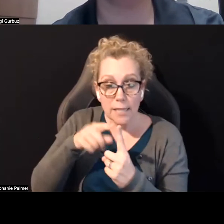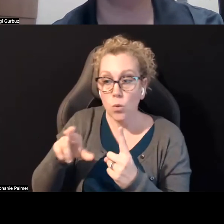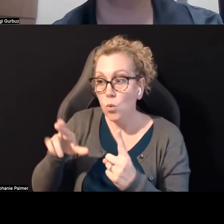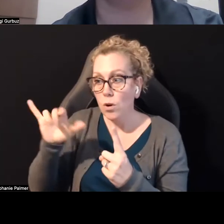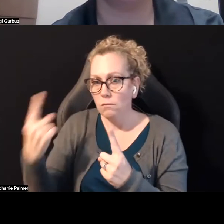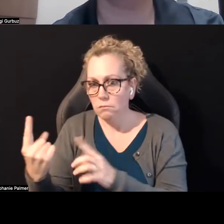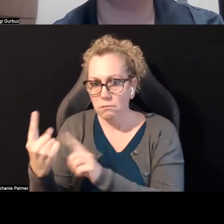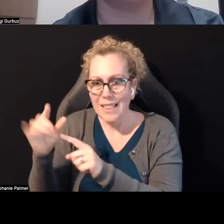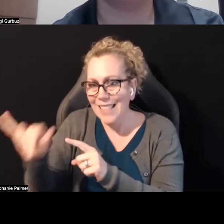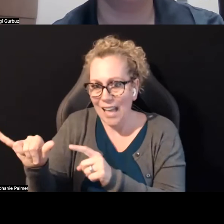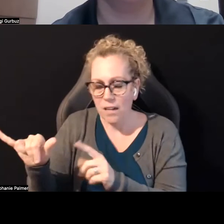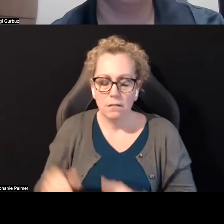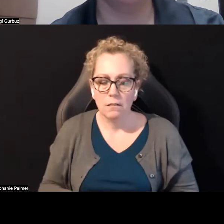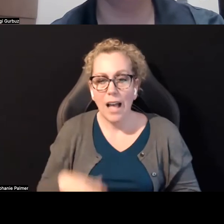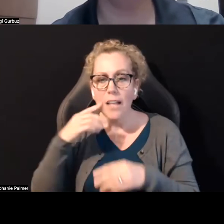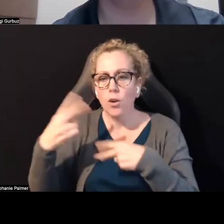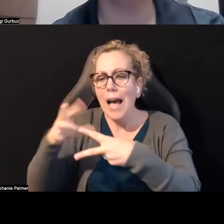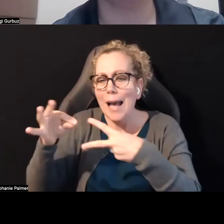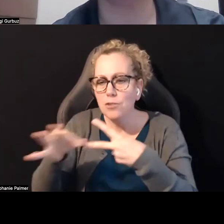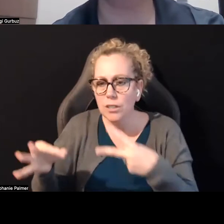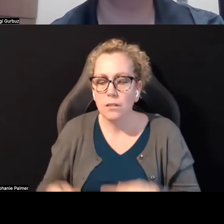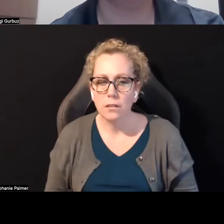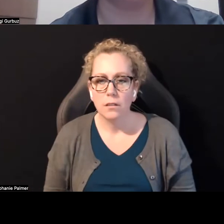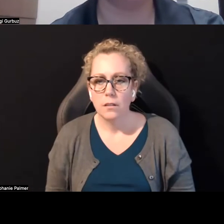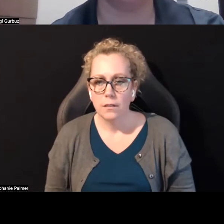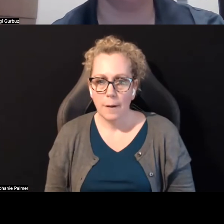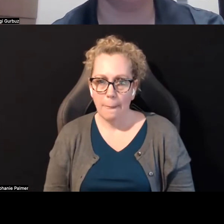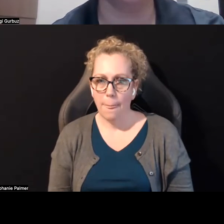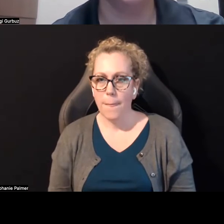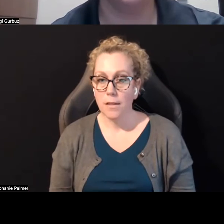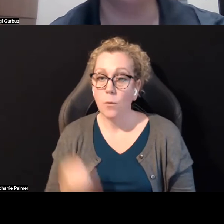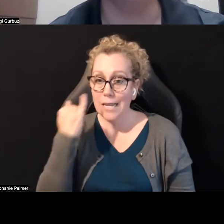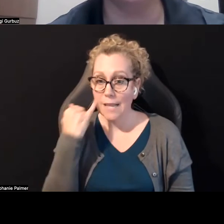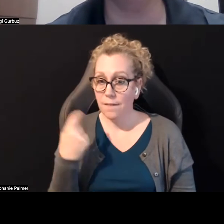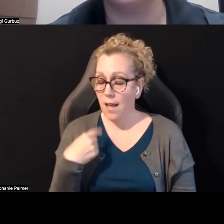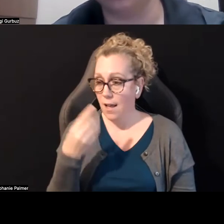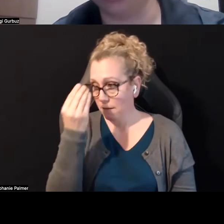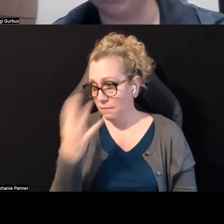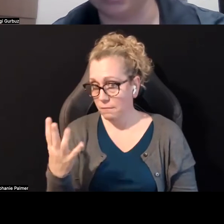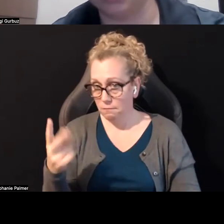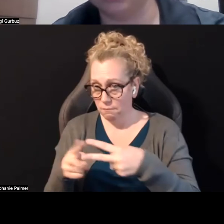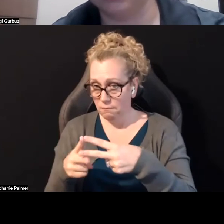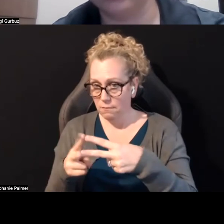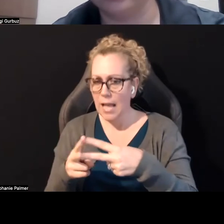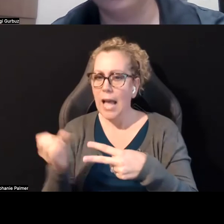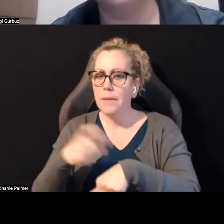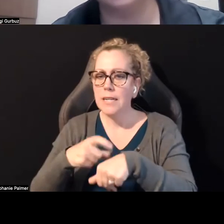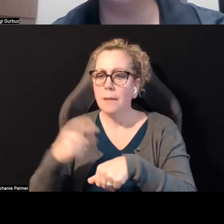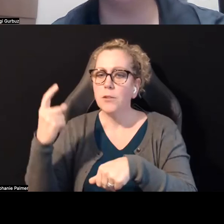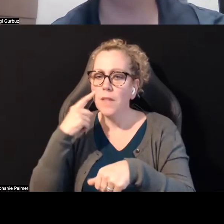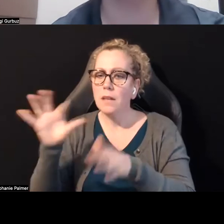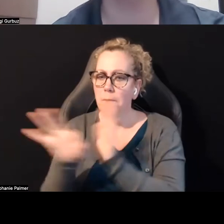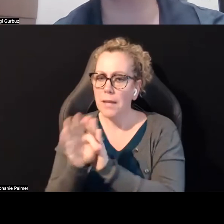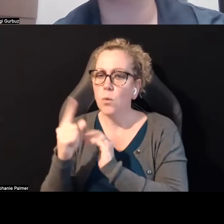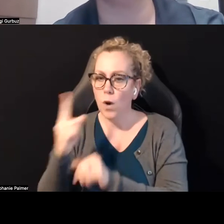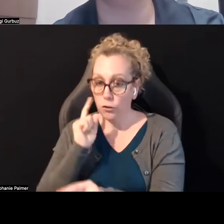the percent of times where of the 2 possibilities I tell you, one of them is correct.